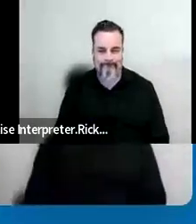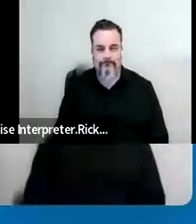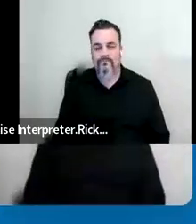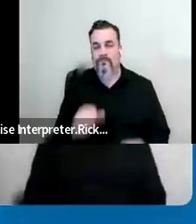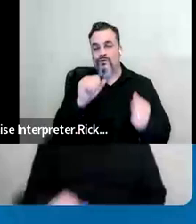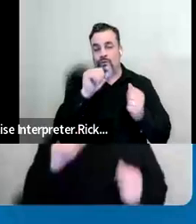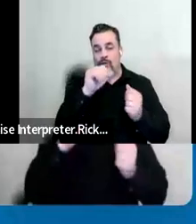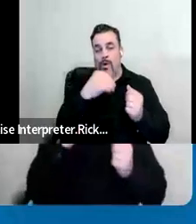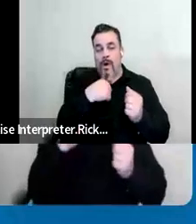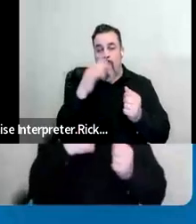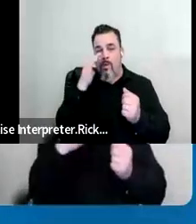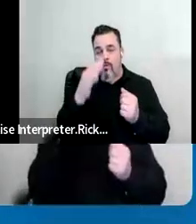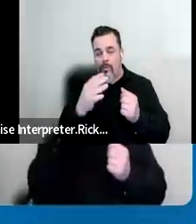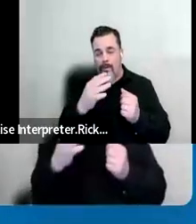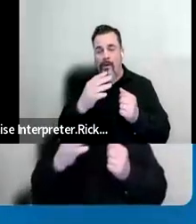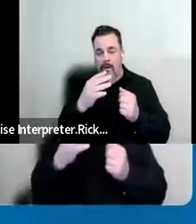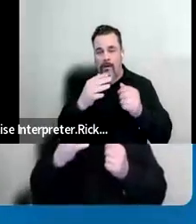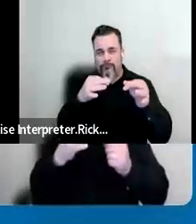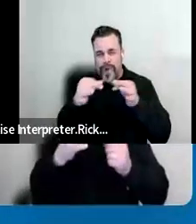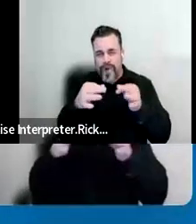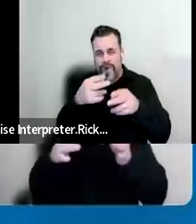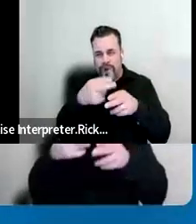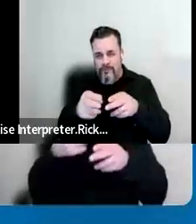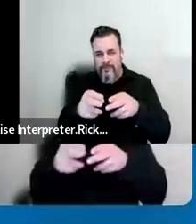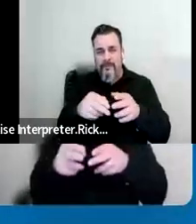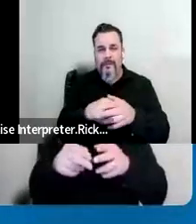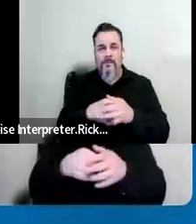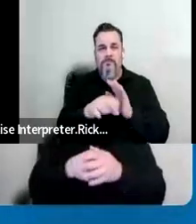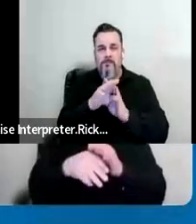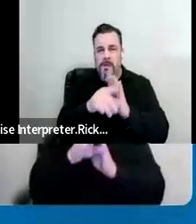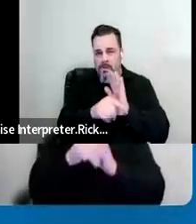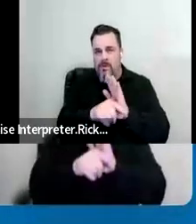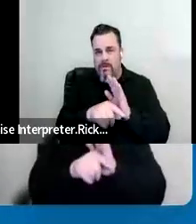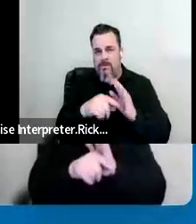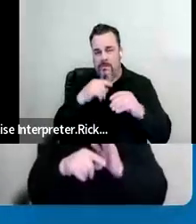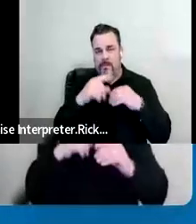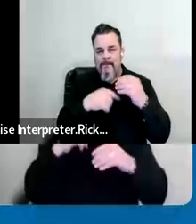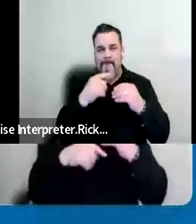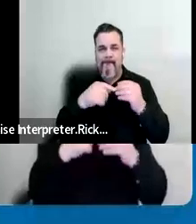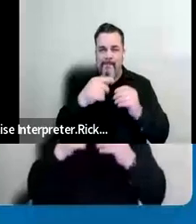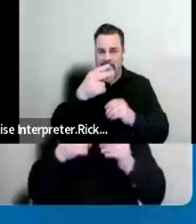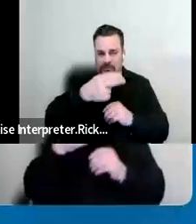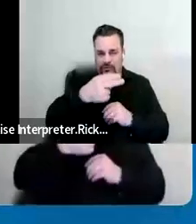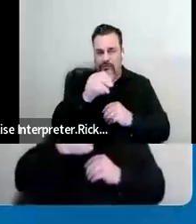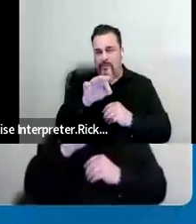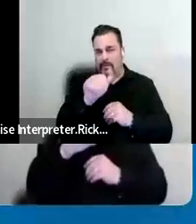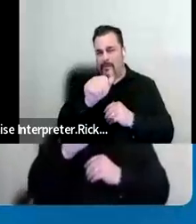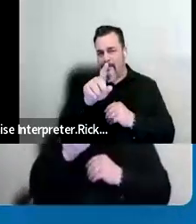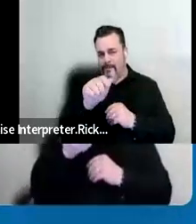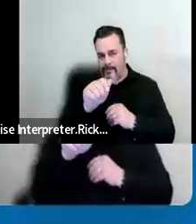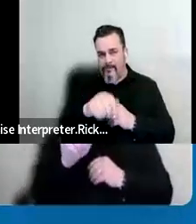So I will get into just a real brief background about the history of the ADA